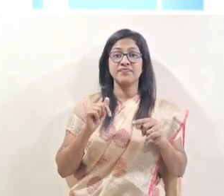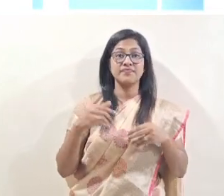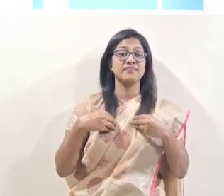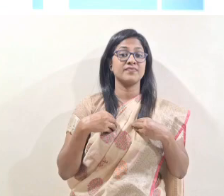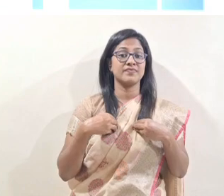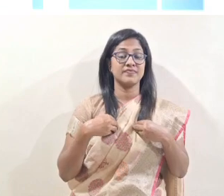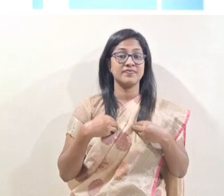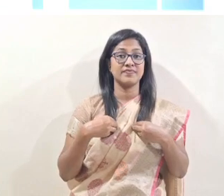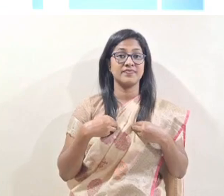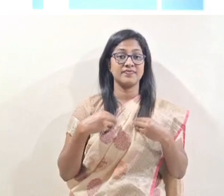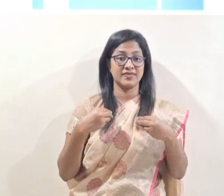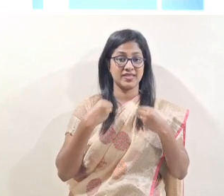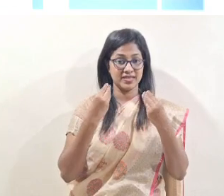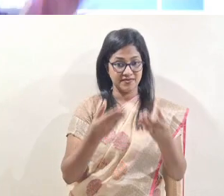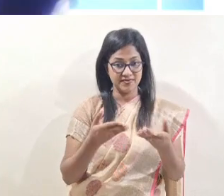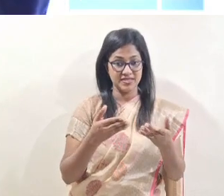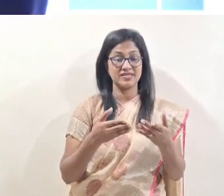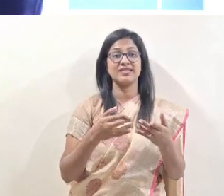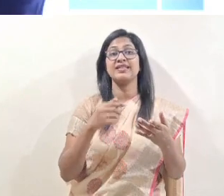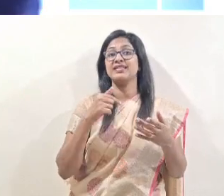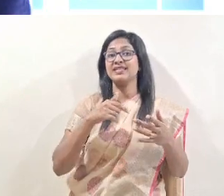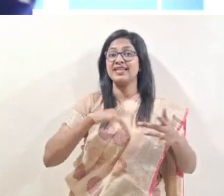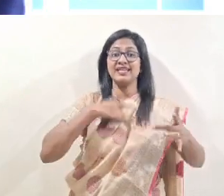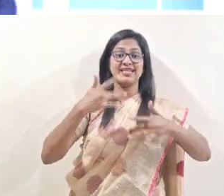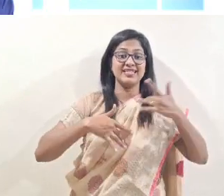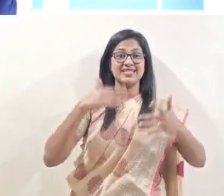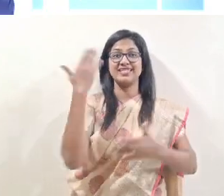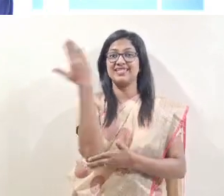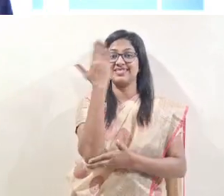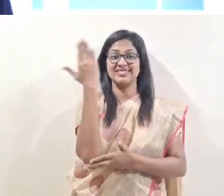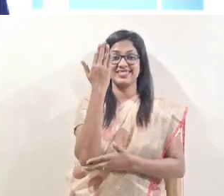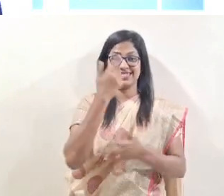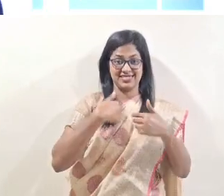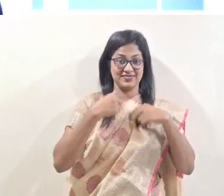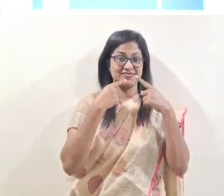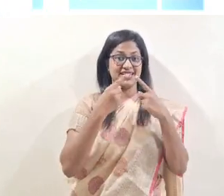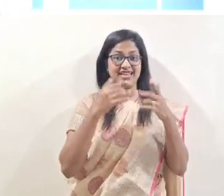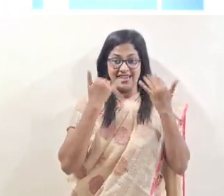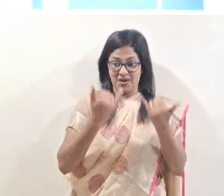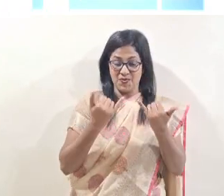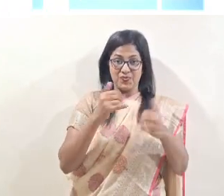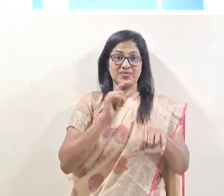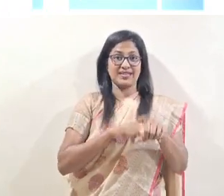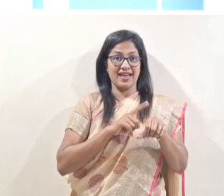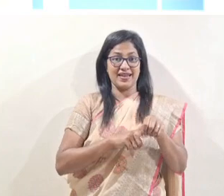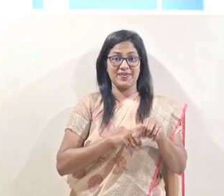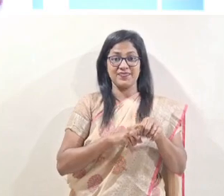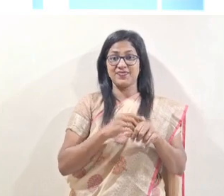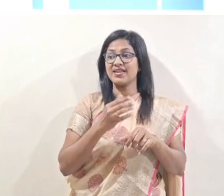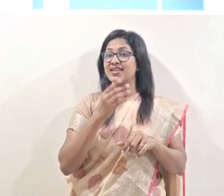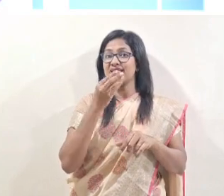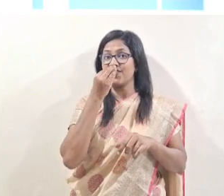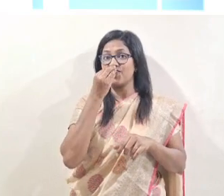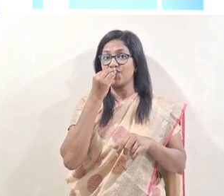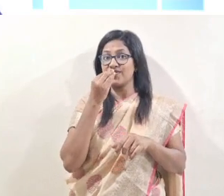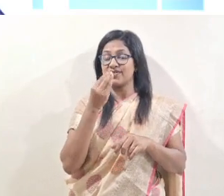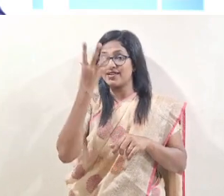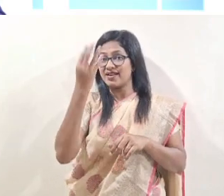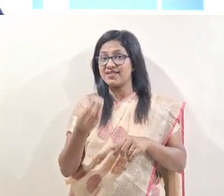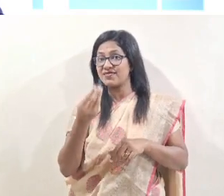the end of our very interesting session, I would say, and we still have time before dinner for question answers.